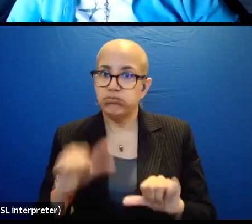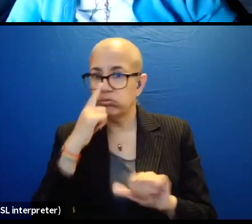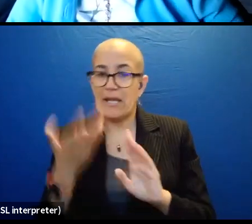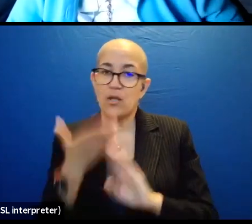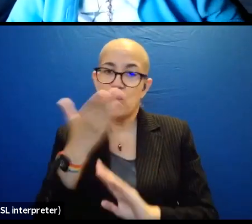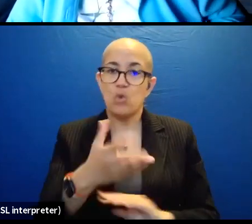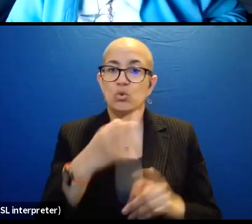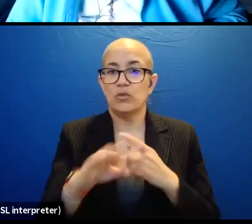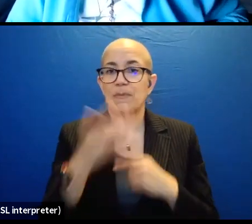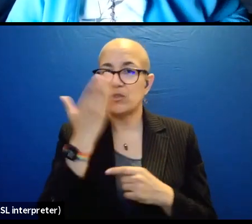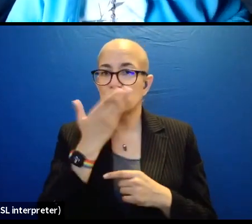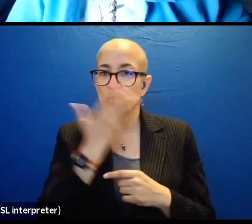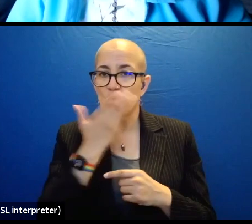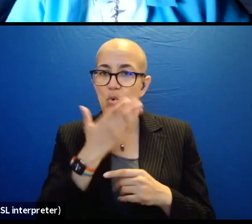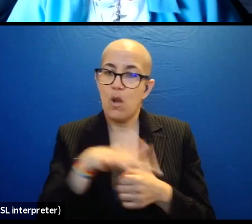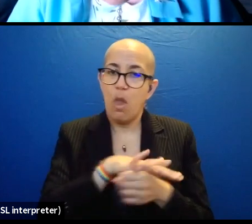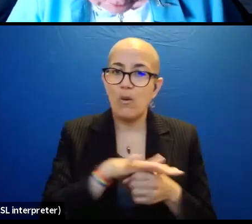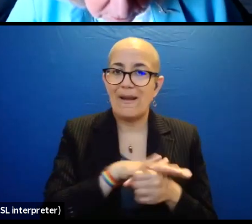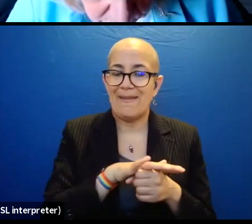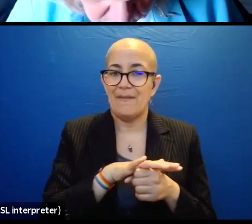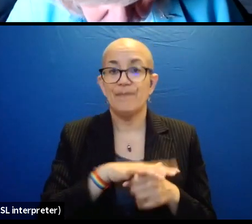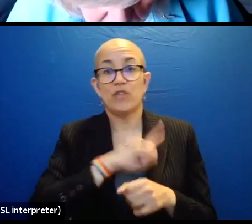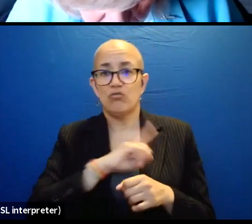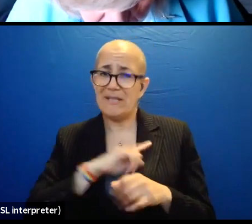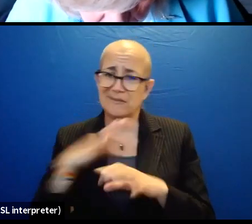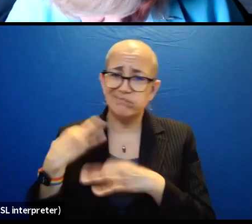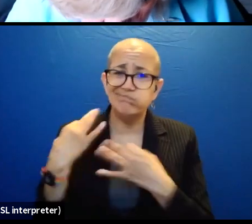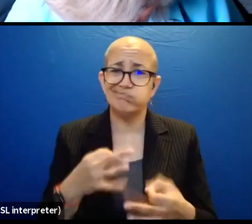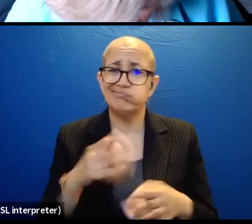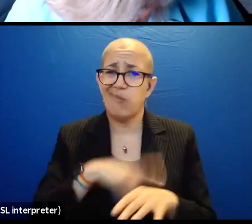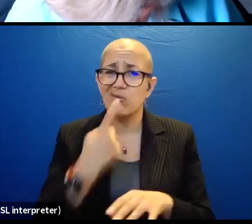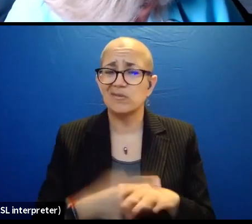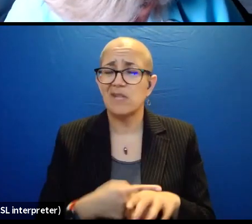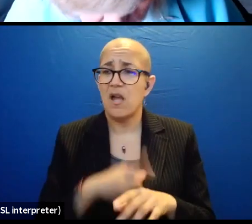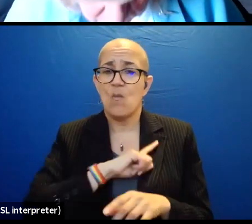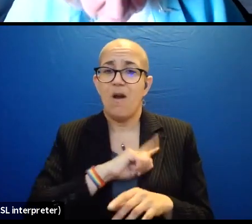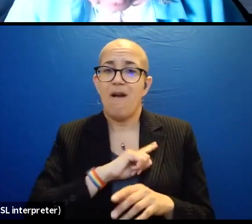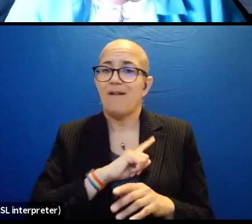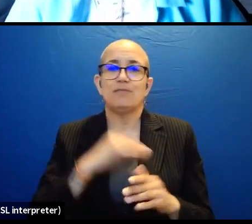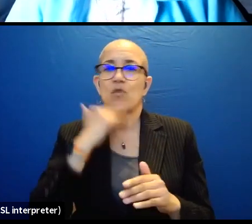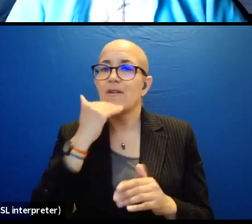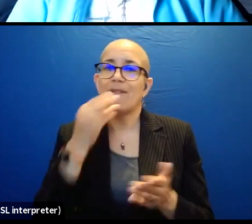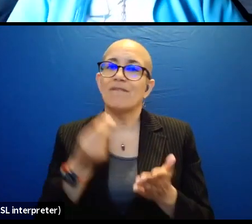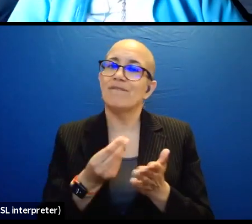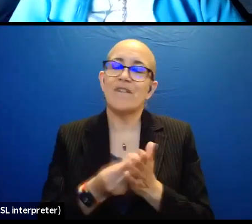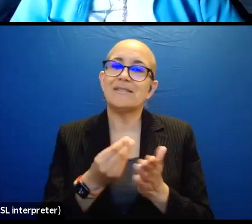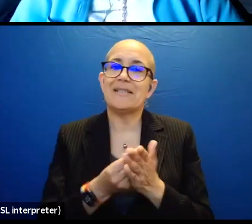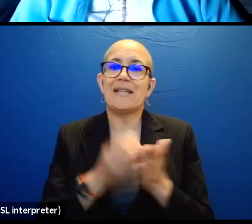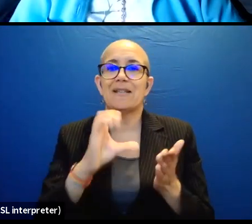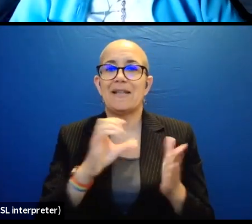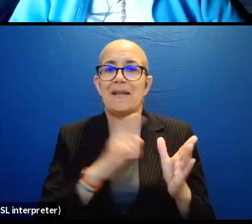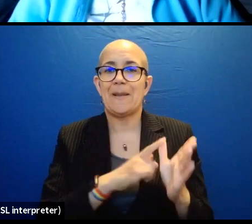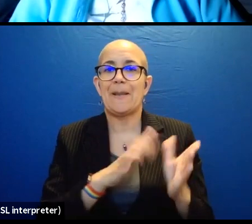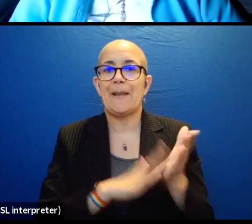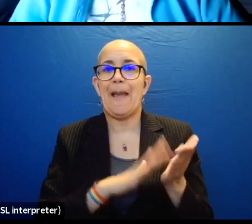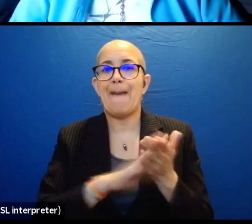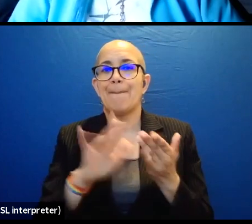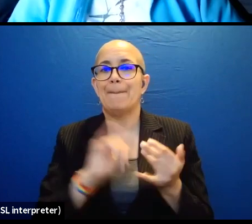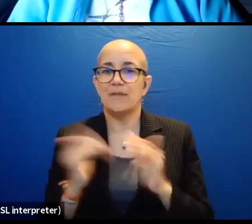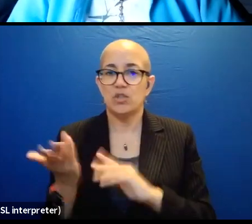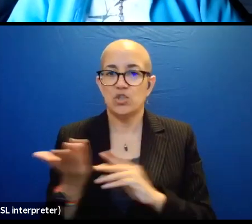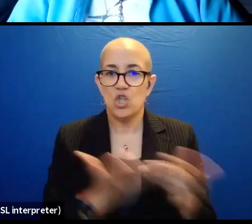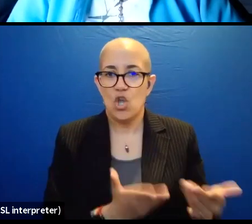locally. And the reason partly for that is underfunding in the CAM service, that's the Children and Adult Mental Health Service. And I spend so